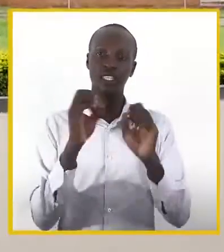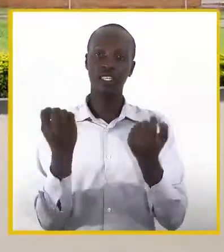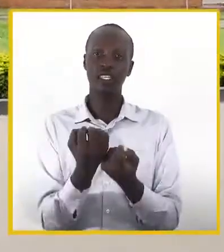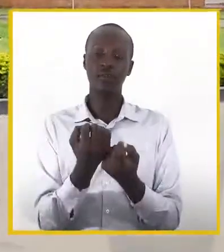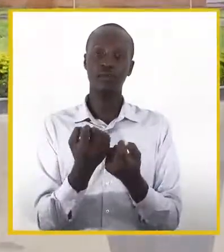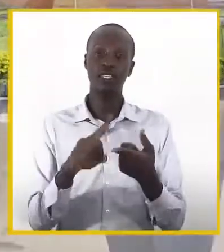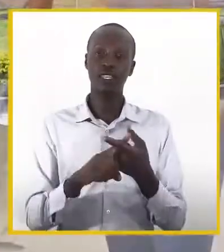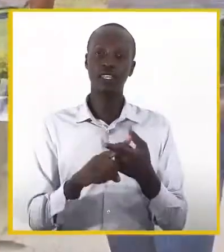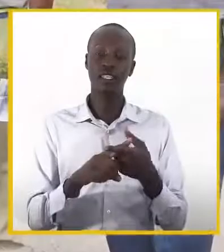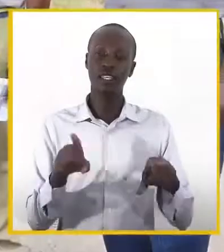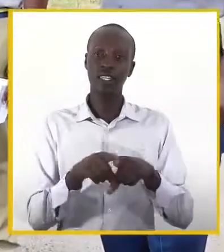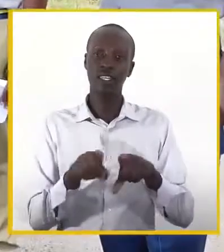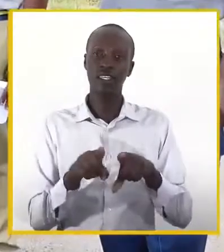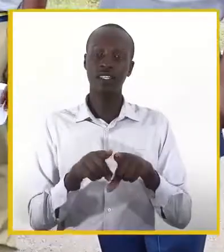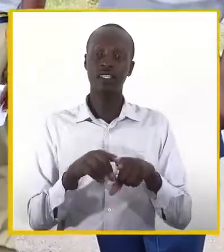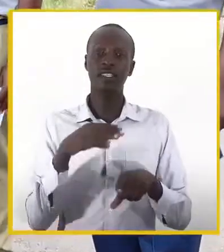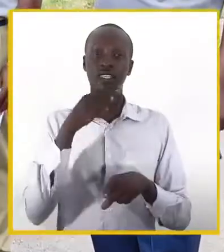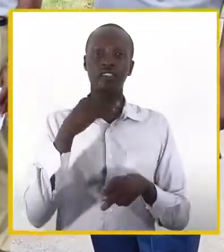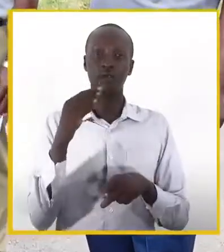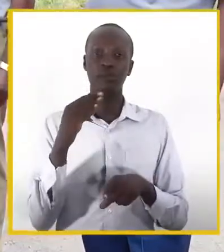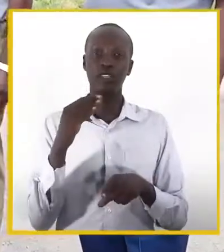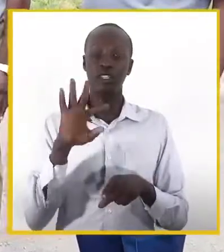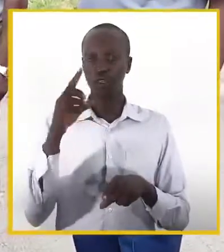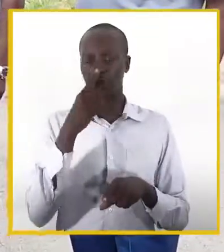Depot, formerly known as Morris Depot.